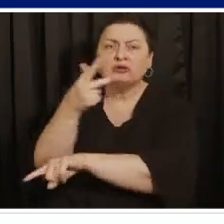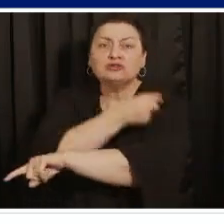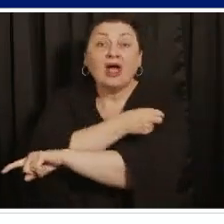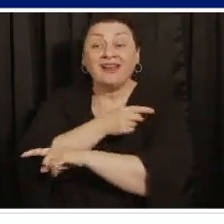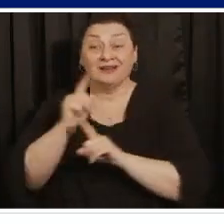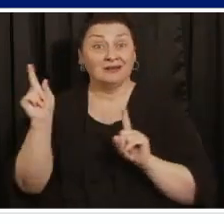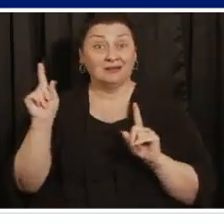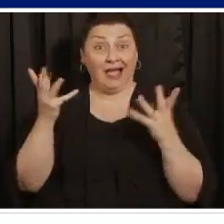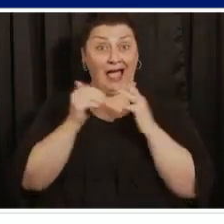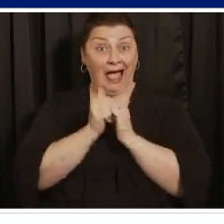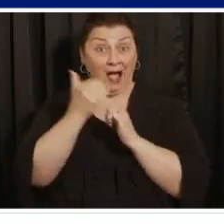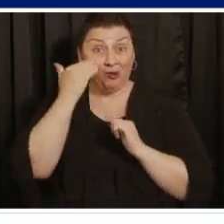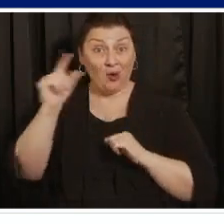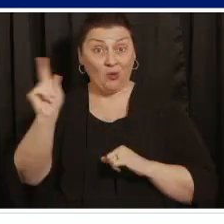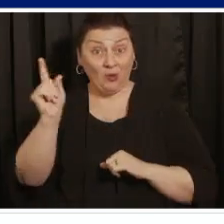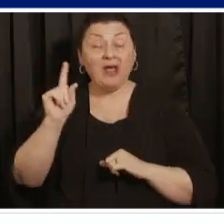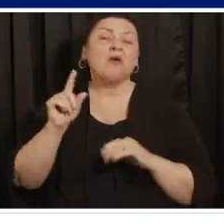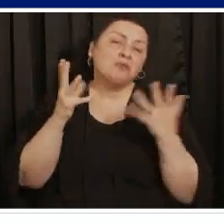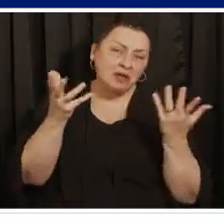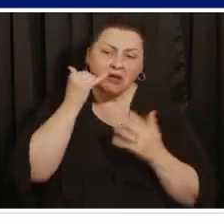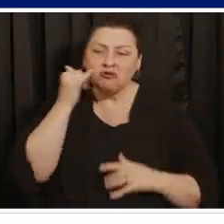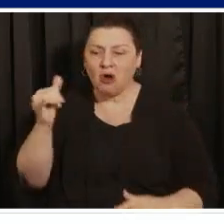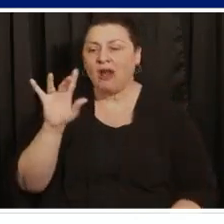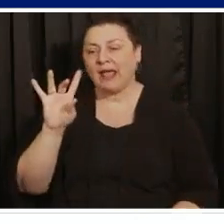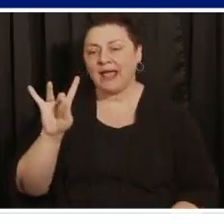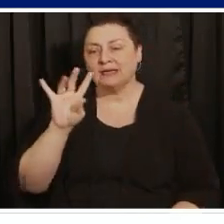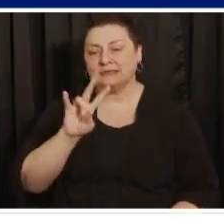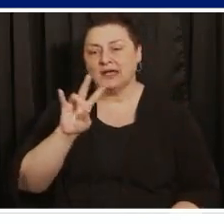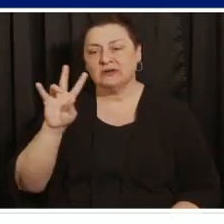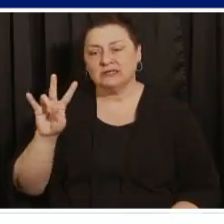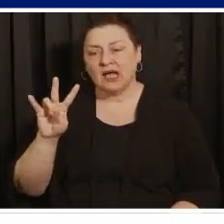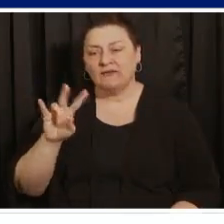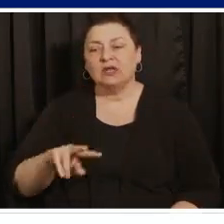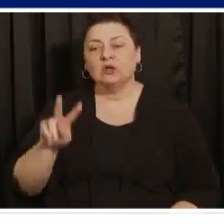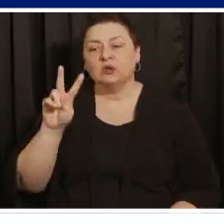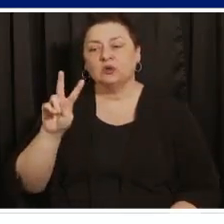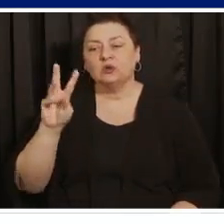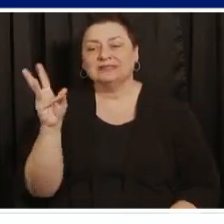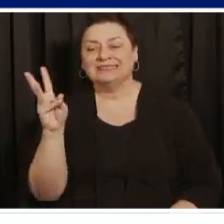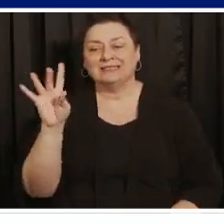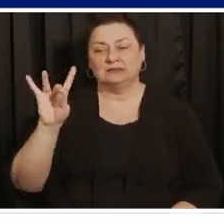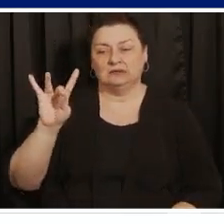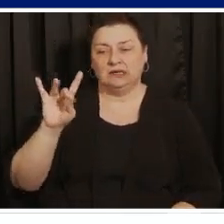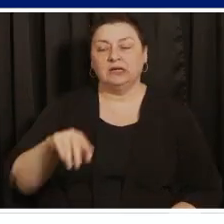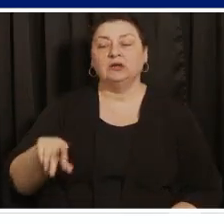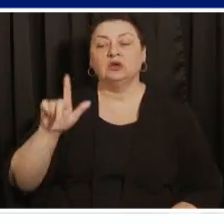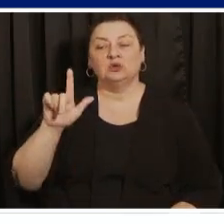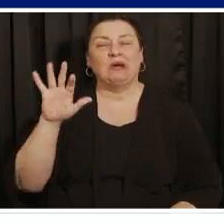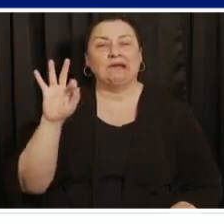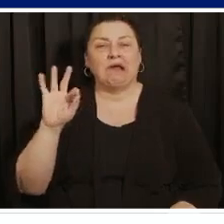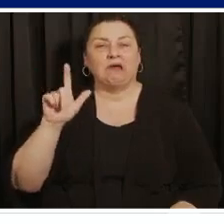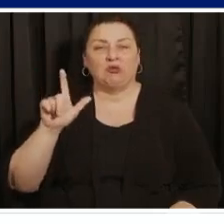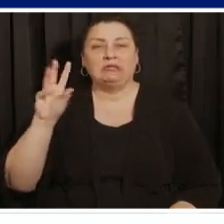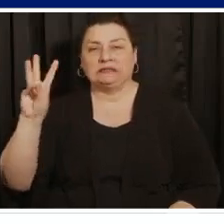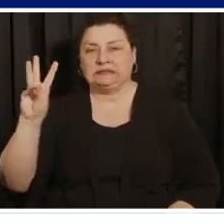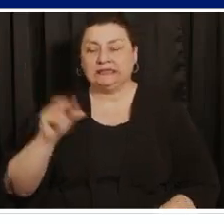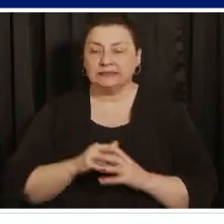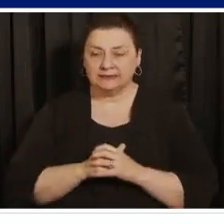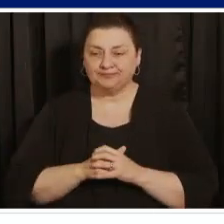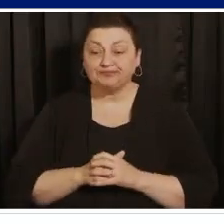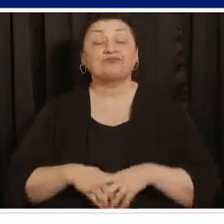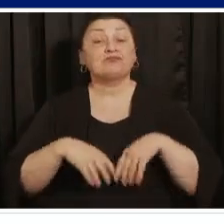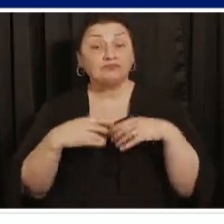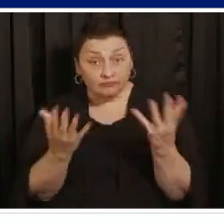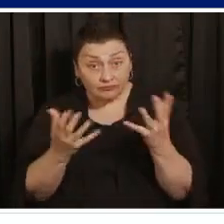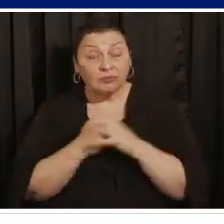1-877-CO-VAX-CO, the most effective and powerful tool we have to contain the spread of the virus. Before today, I just want to also remind everybody